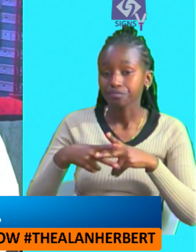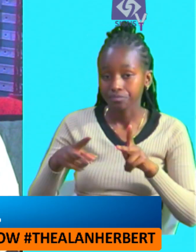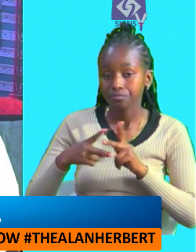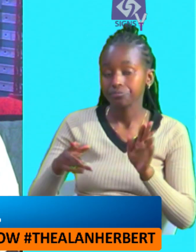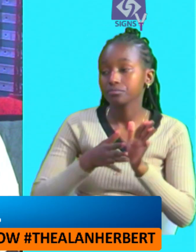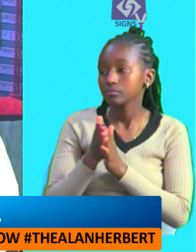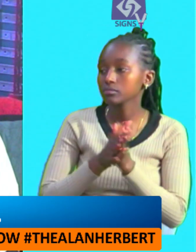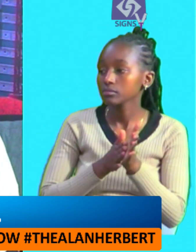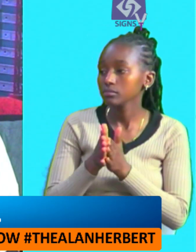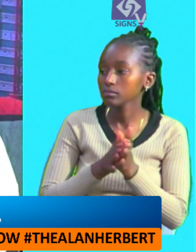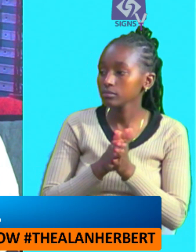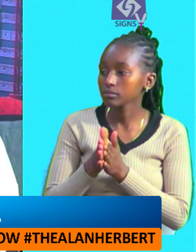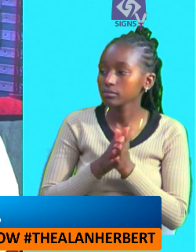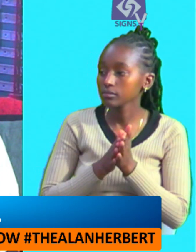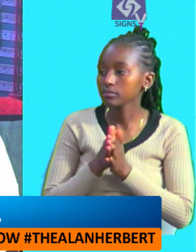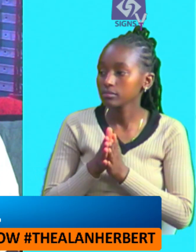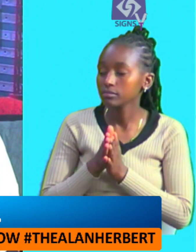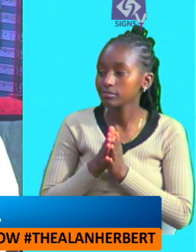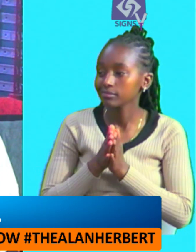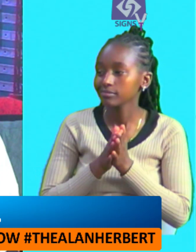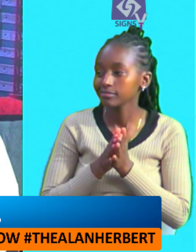that I watch. It's a French